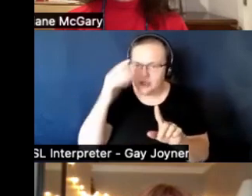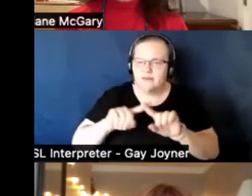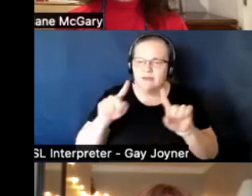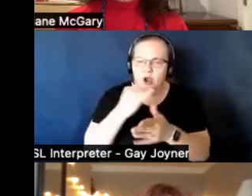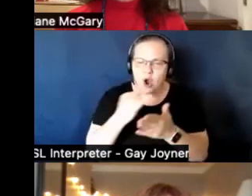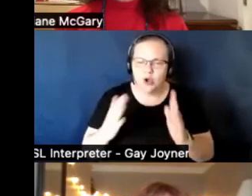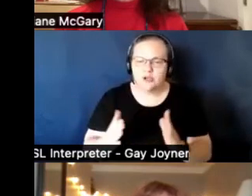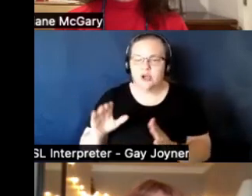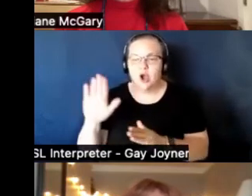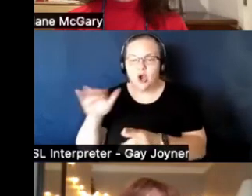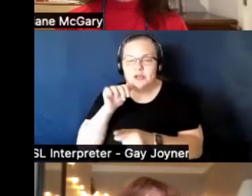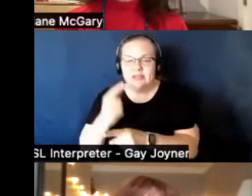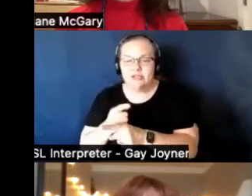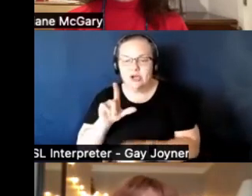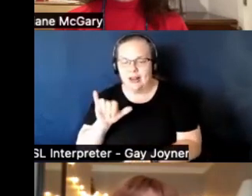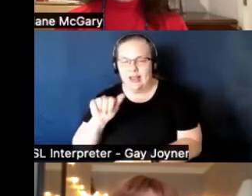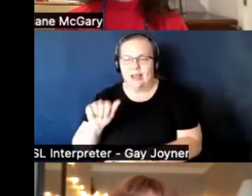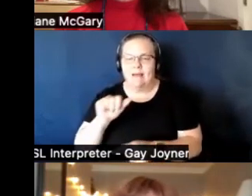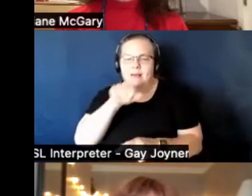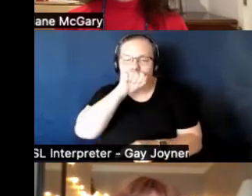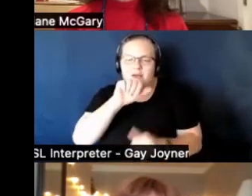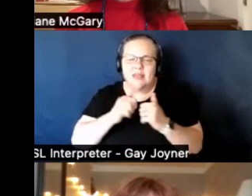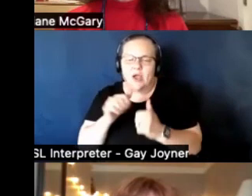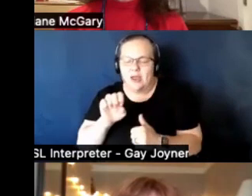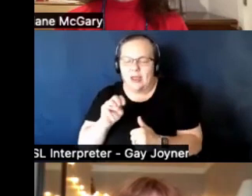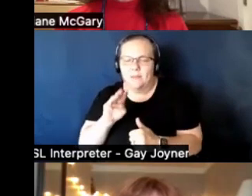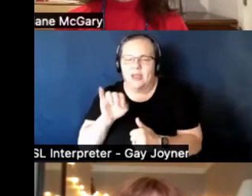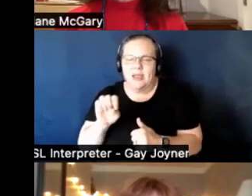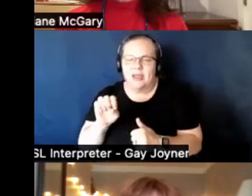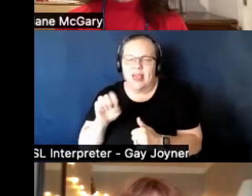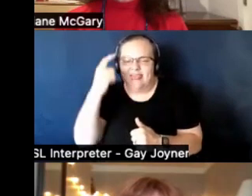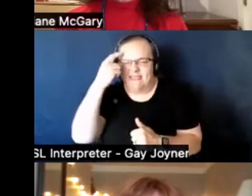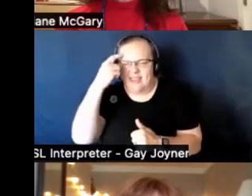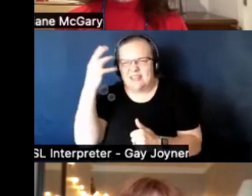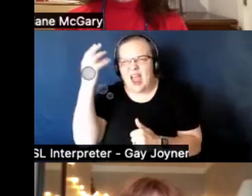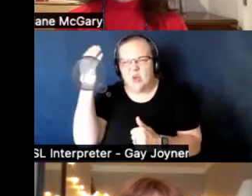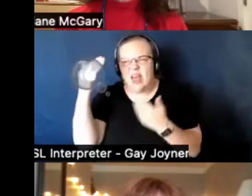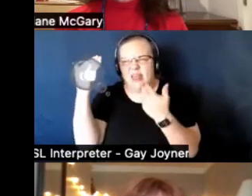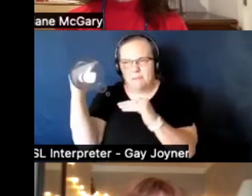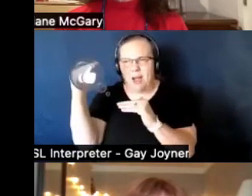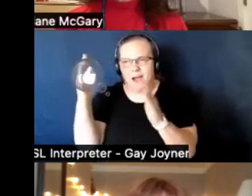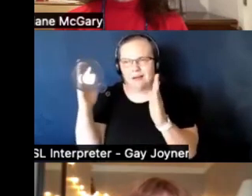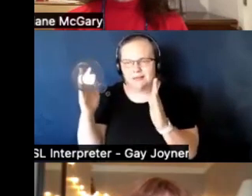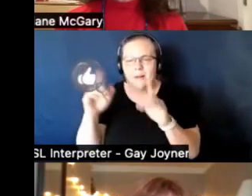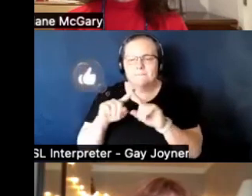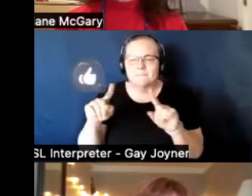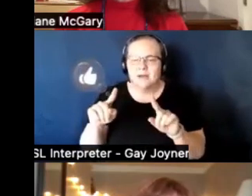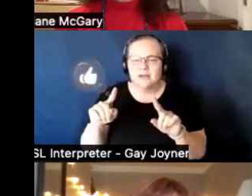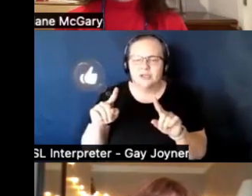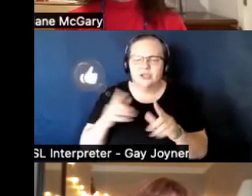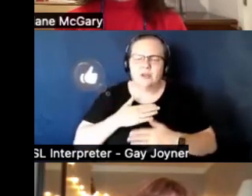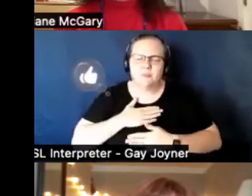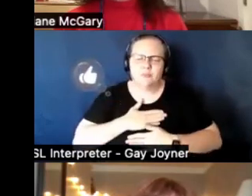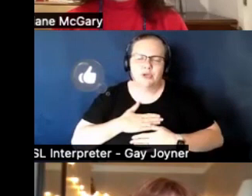Emmy thinks outside the box. Her parents appreciate Emmy's unique style and how much she enjoys sharing her work